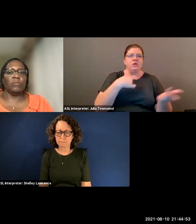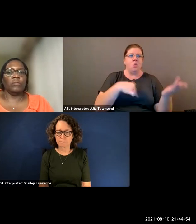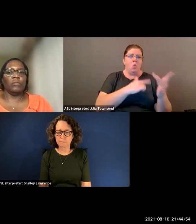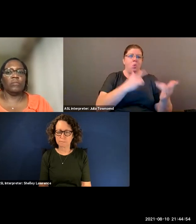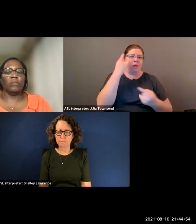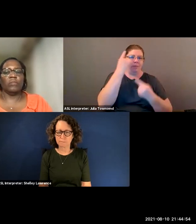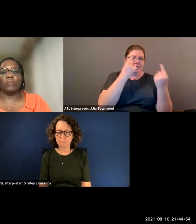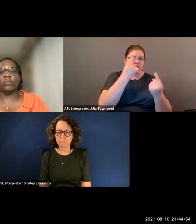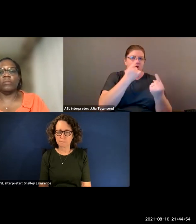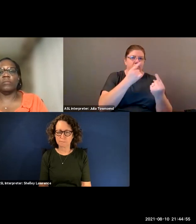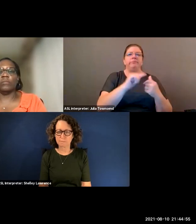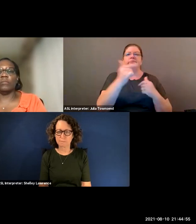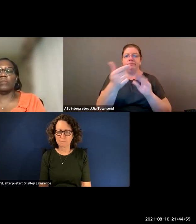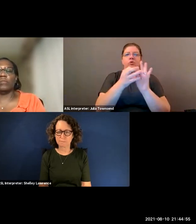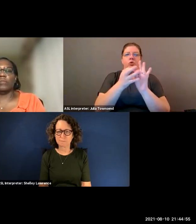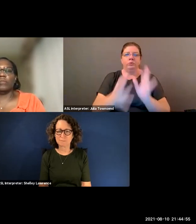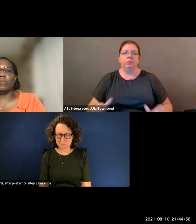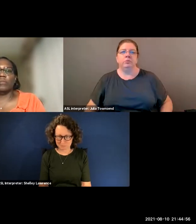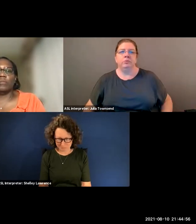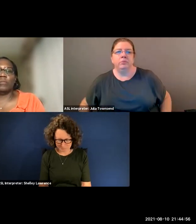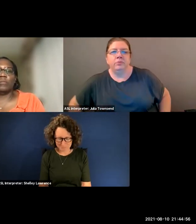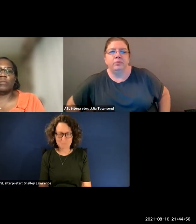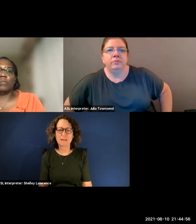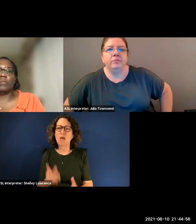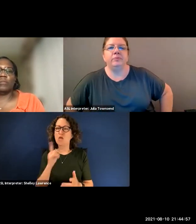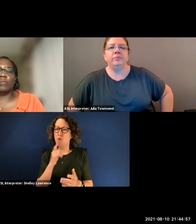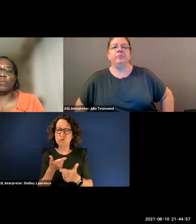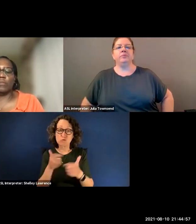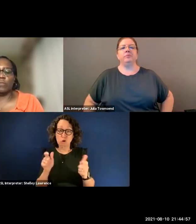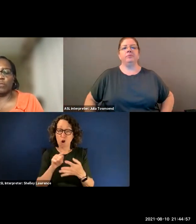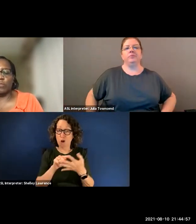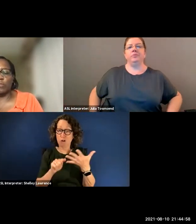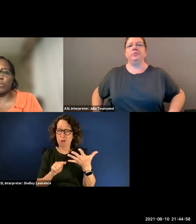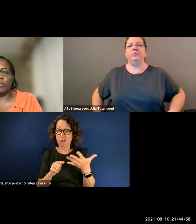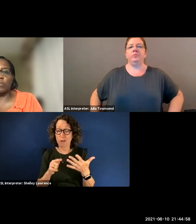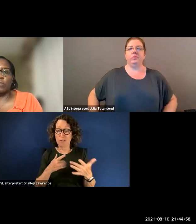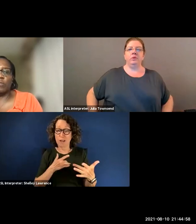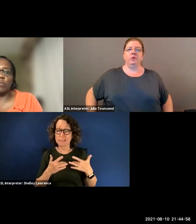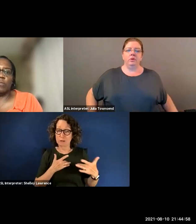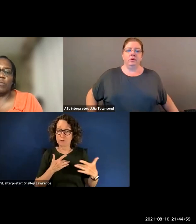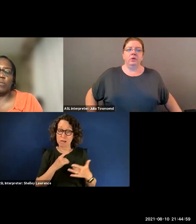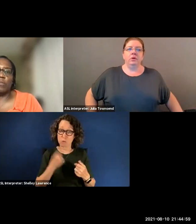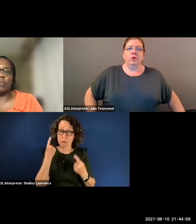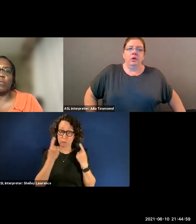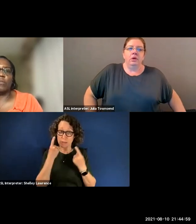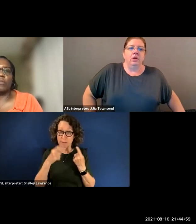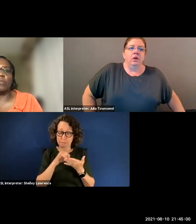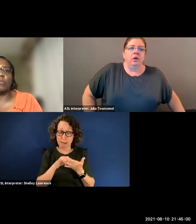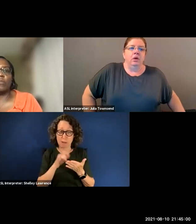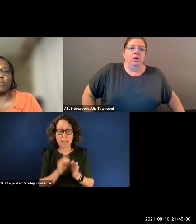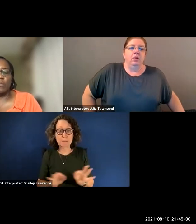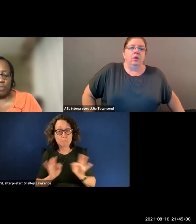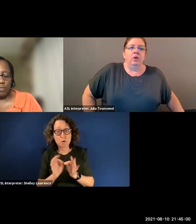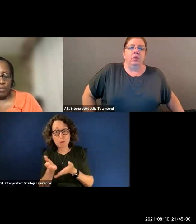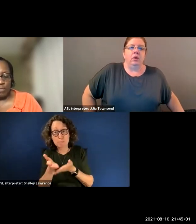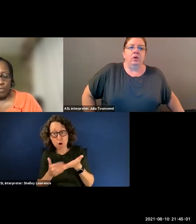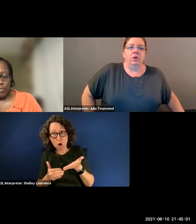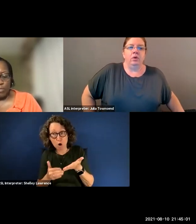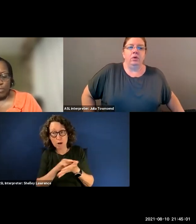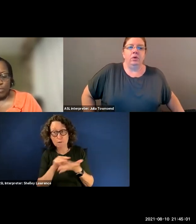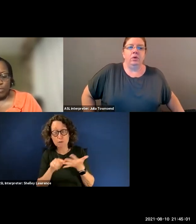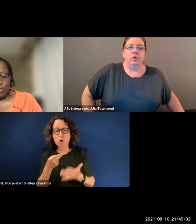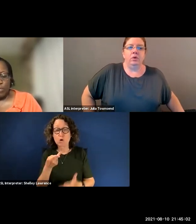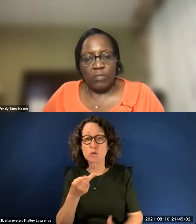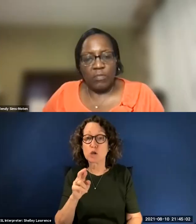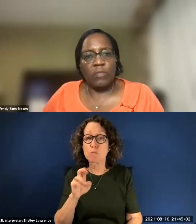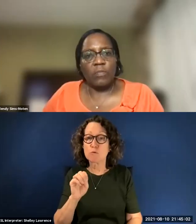looking at. So those are the major considerations that go into this. The important part of those pre-map